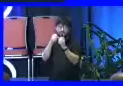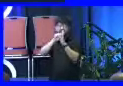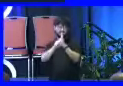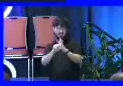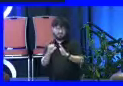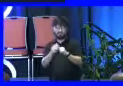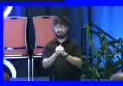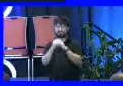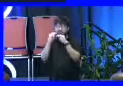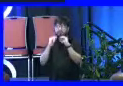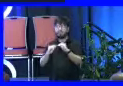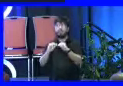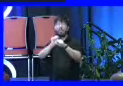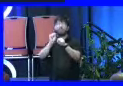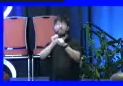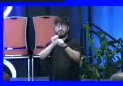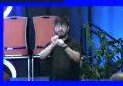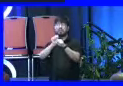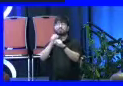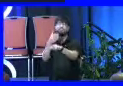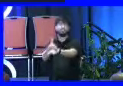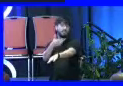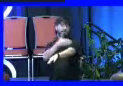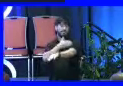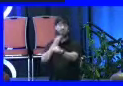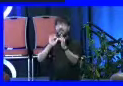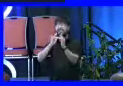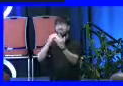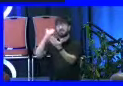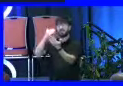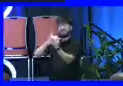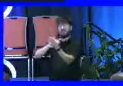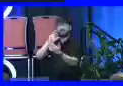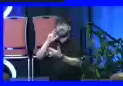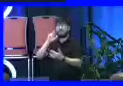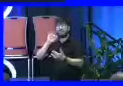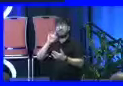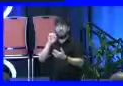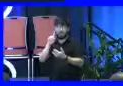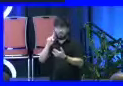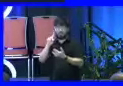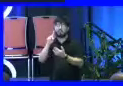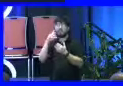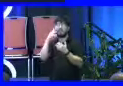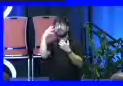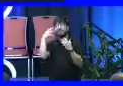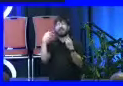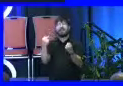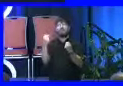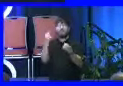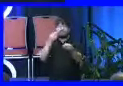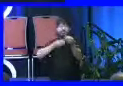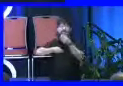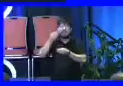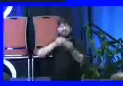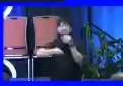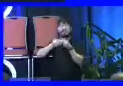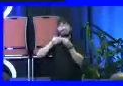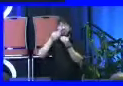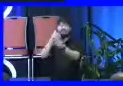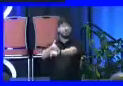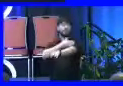Working to create or enhance electronic health records and health information exchanges to coordinate care and improve